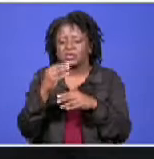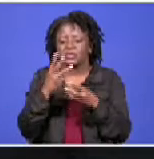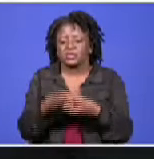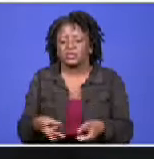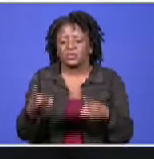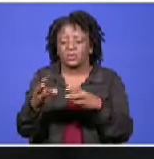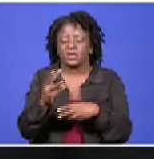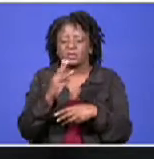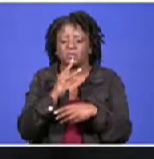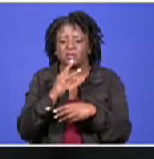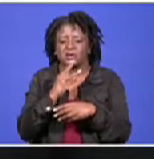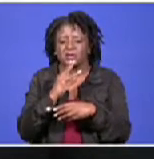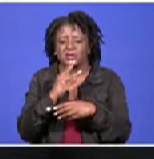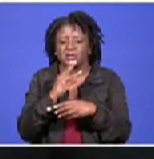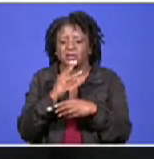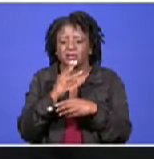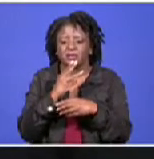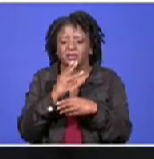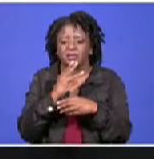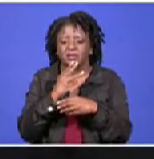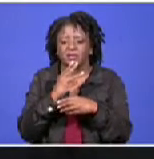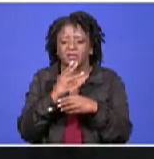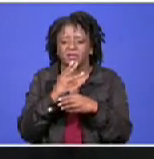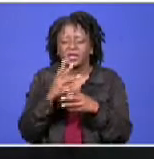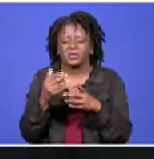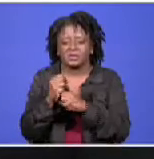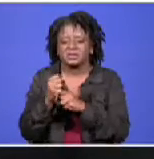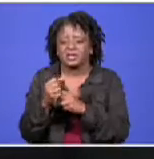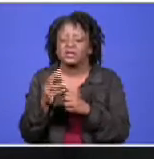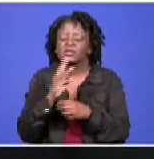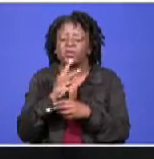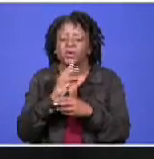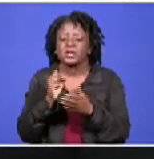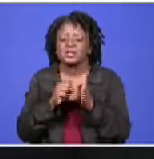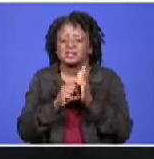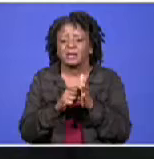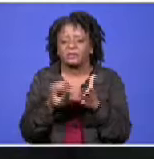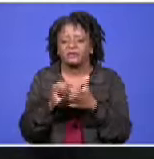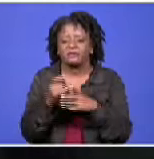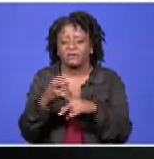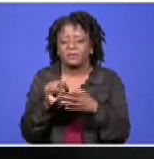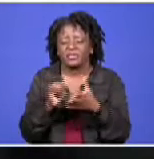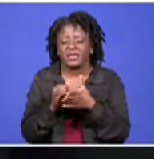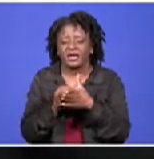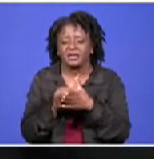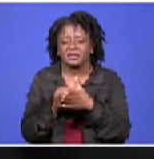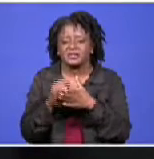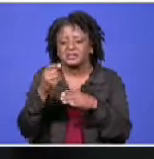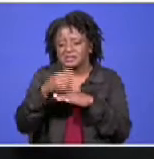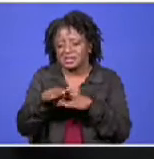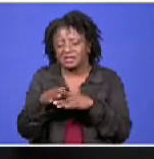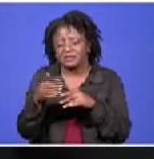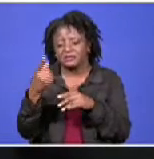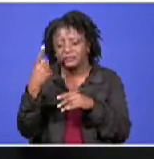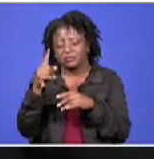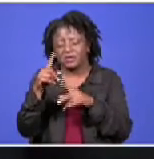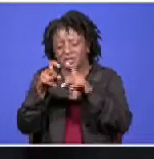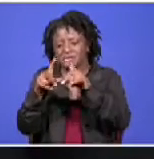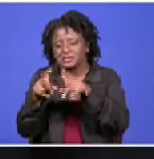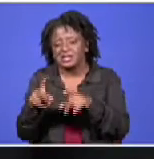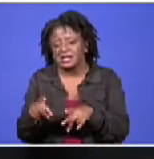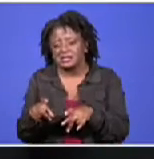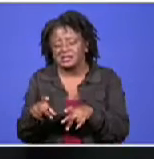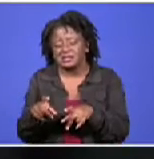be cleaned, they have to be capped, then you would take a water sample from there, send it off to an Environmental Protection Act,